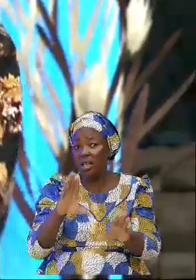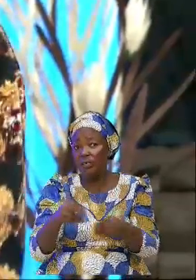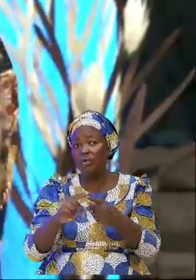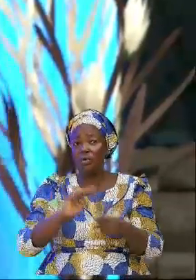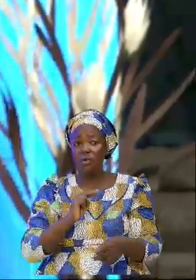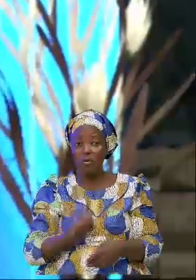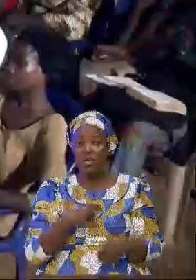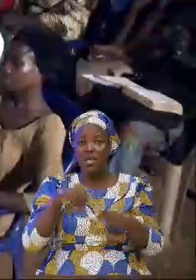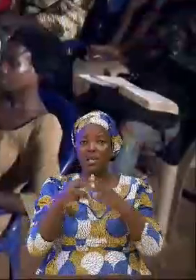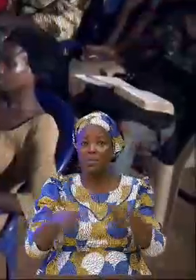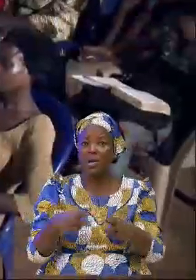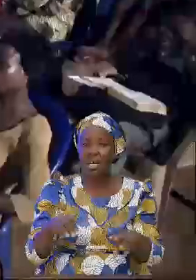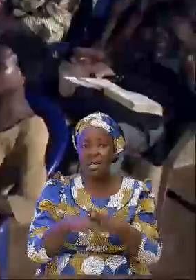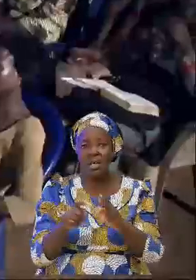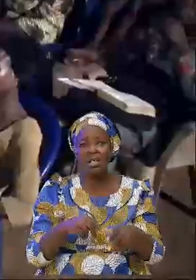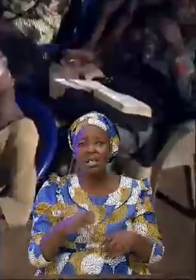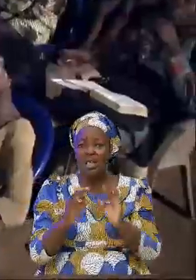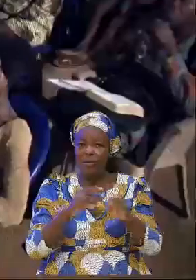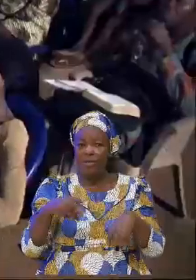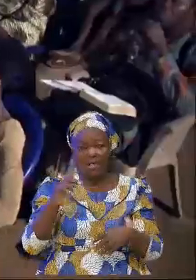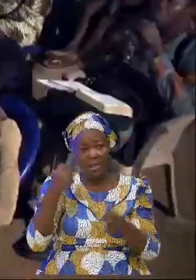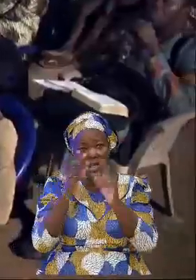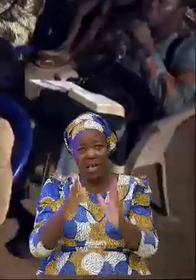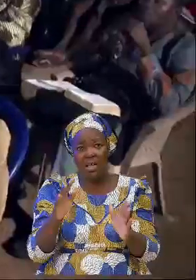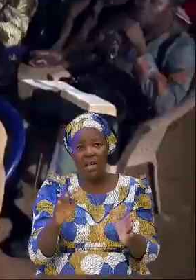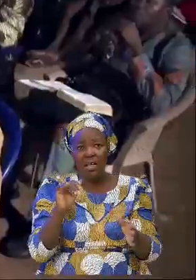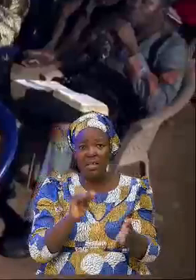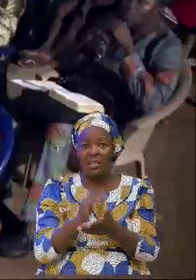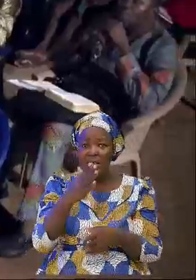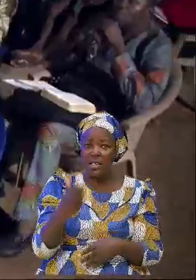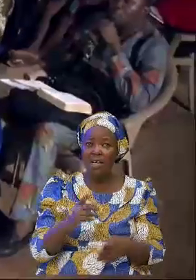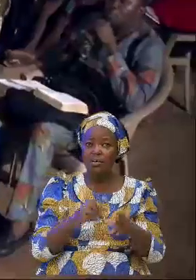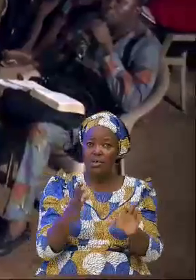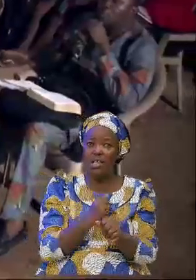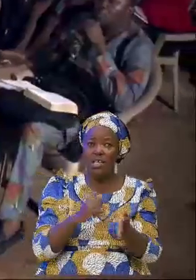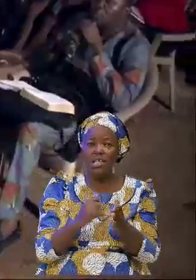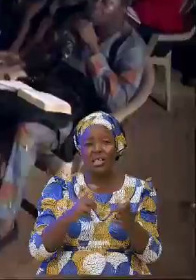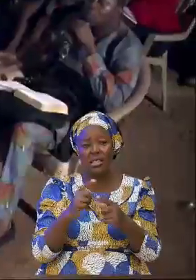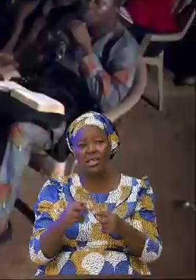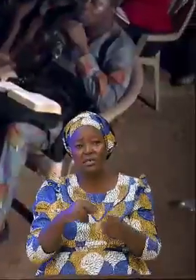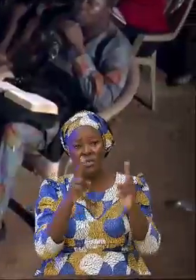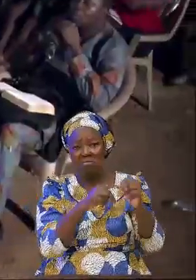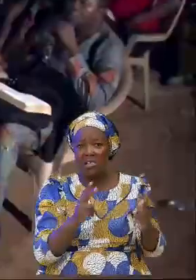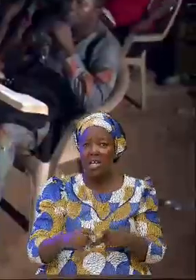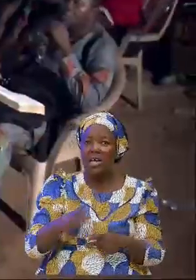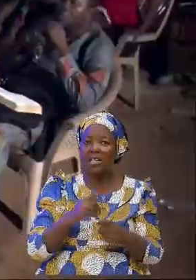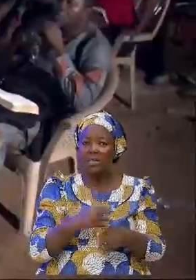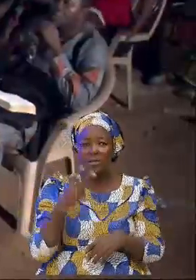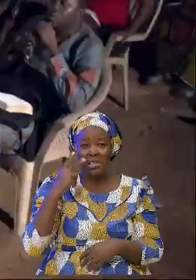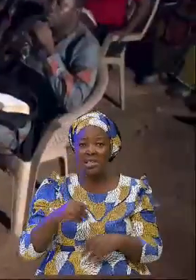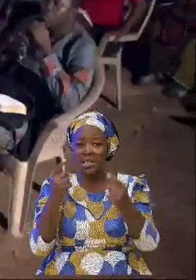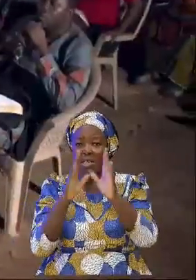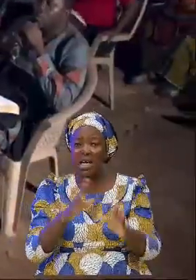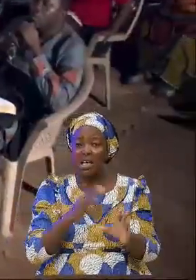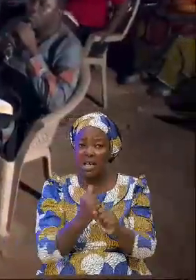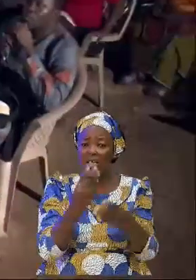of God, all this is that are given to us in the market, if the sinners who are prospering, in the